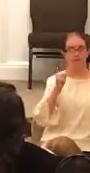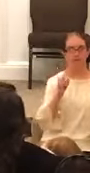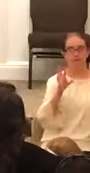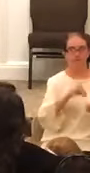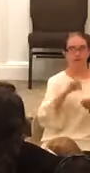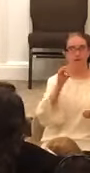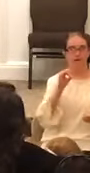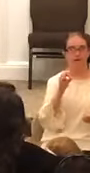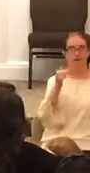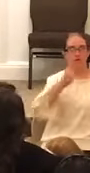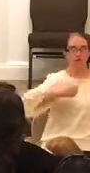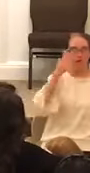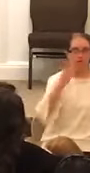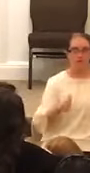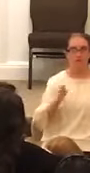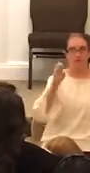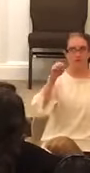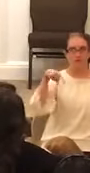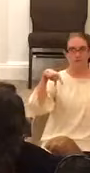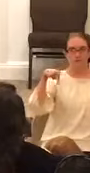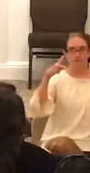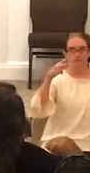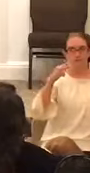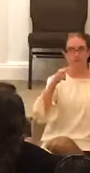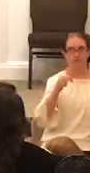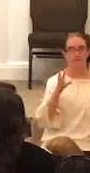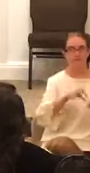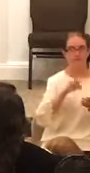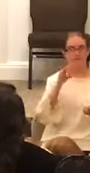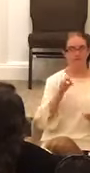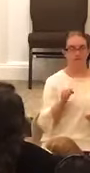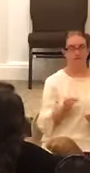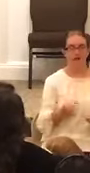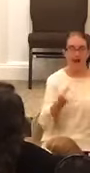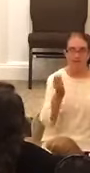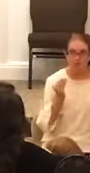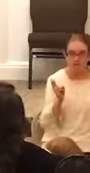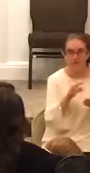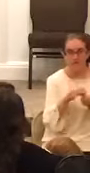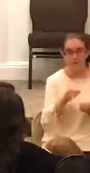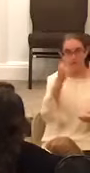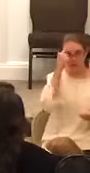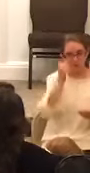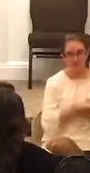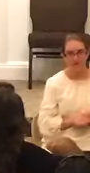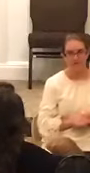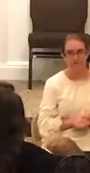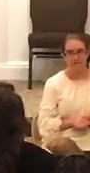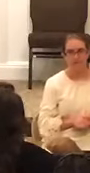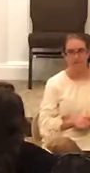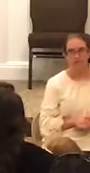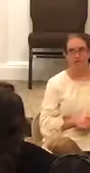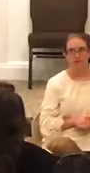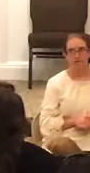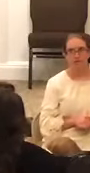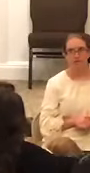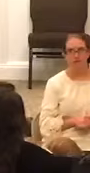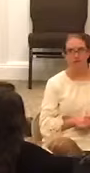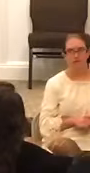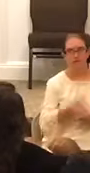found certain disciples in Ephesus. And when he found them, he said to them, have you received the Holy Ghost since you believed? So, you